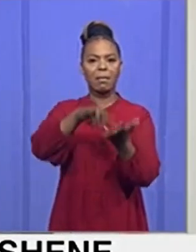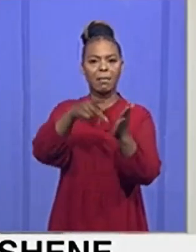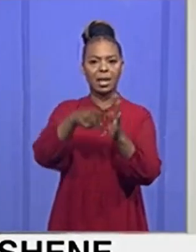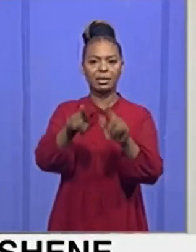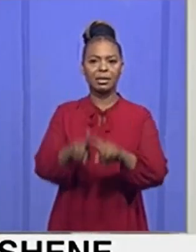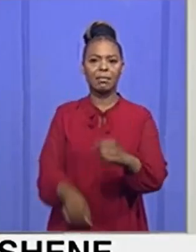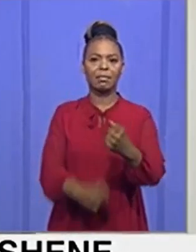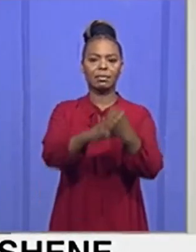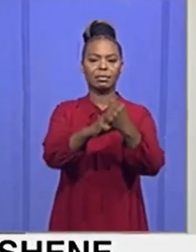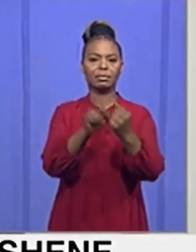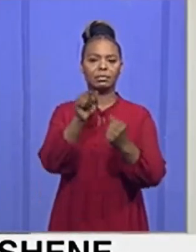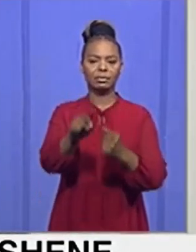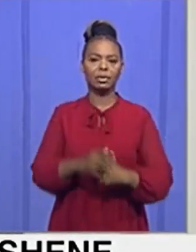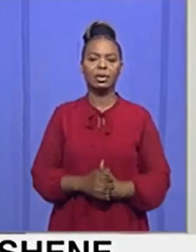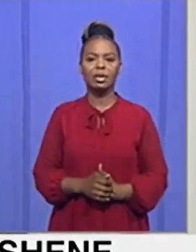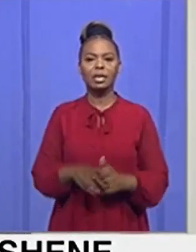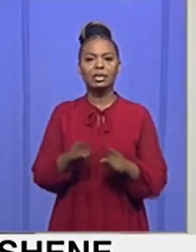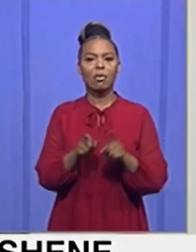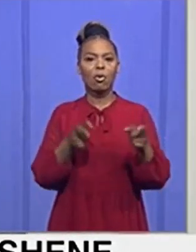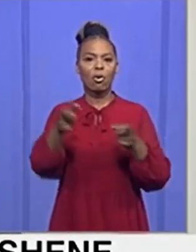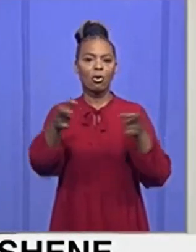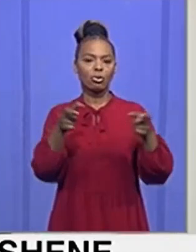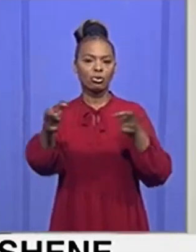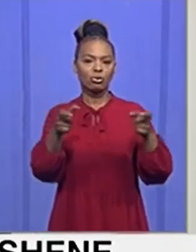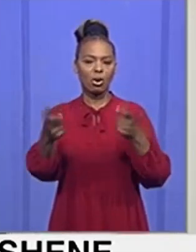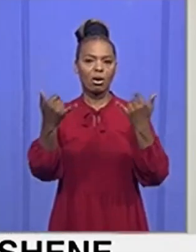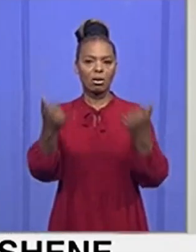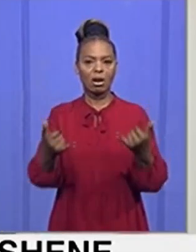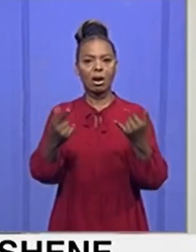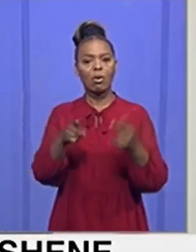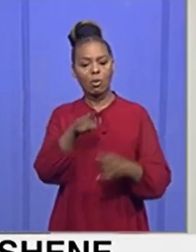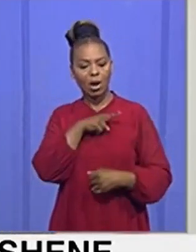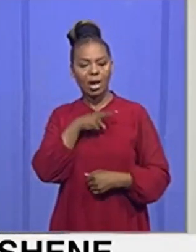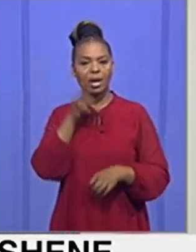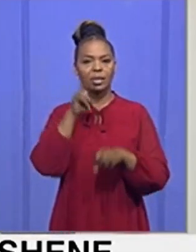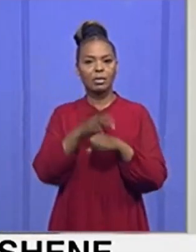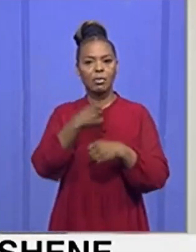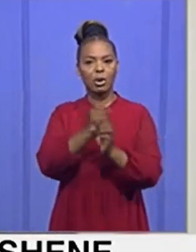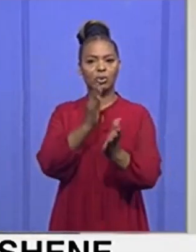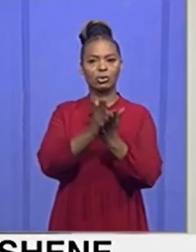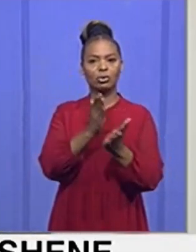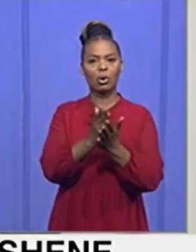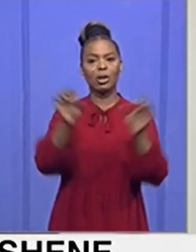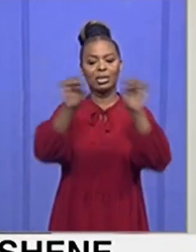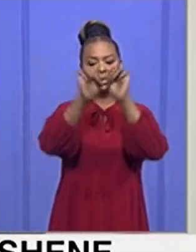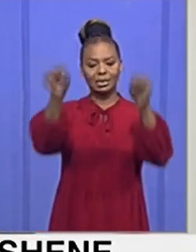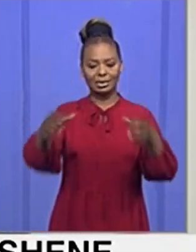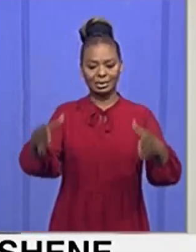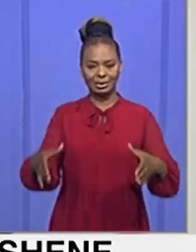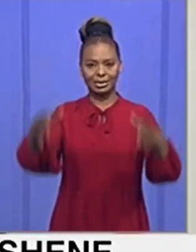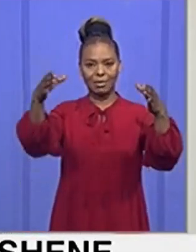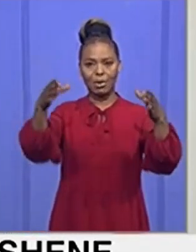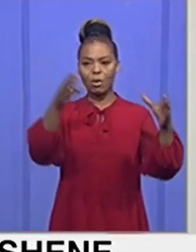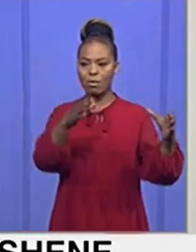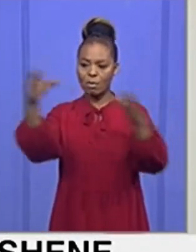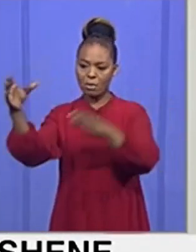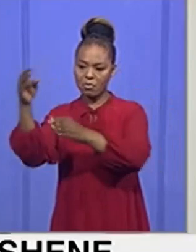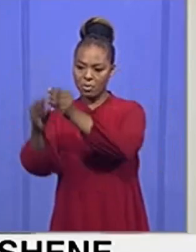stage four, like I said, controlled on our side. Important that we are able to take out the units and make sure that when they